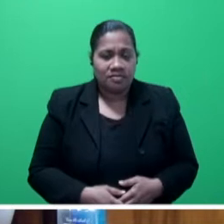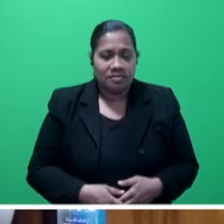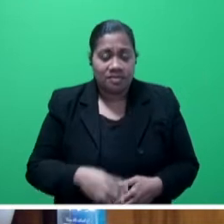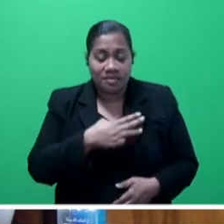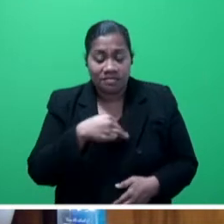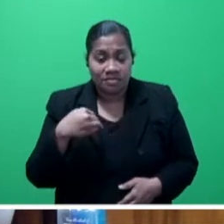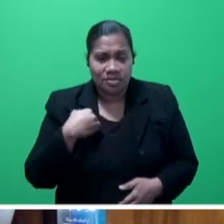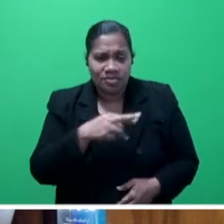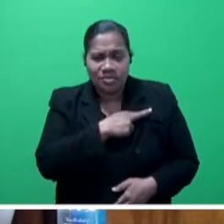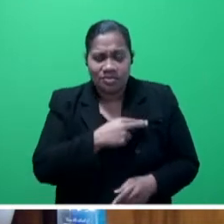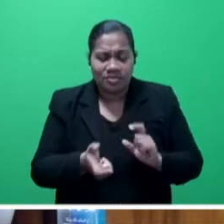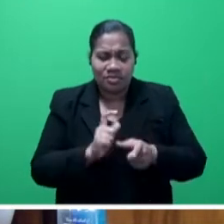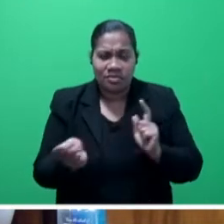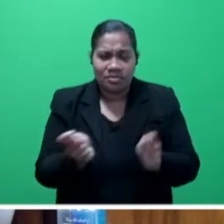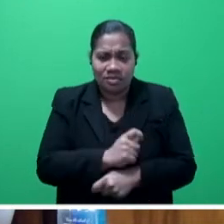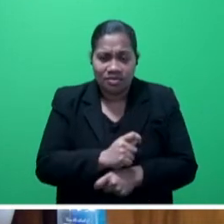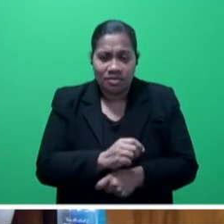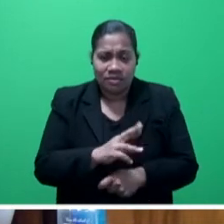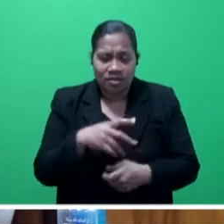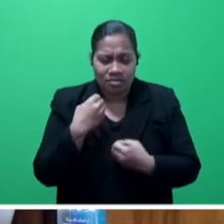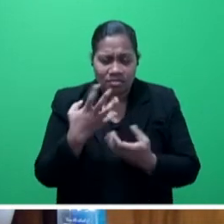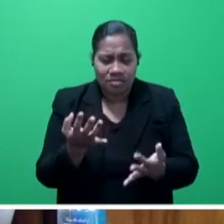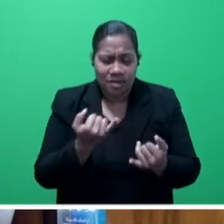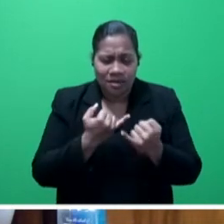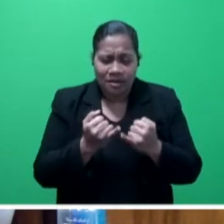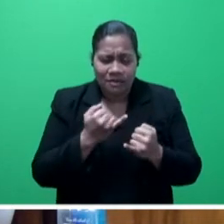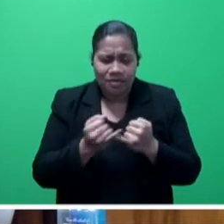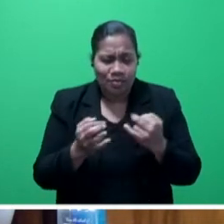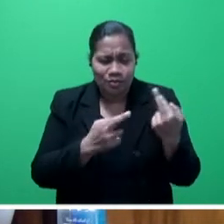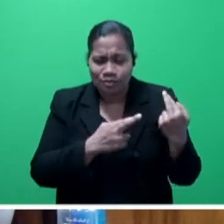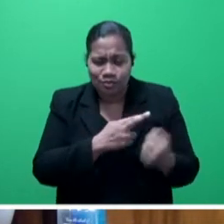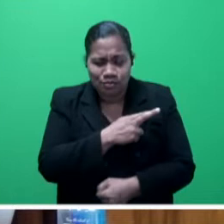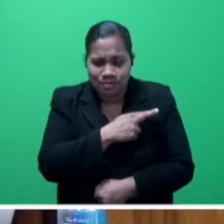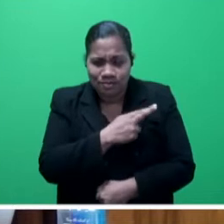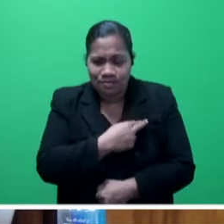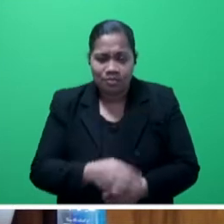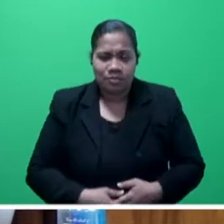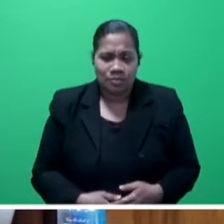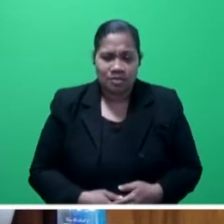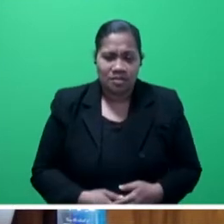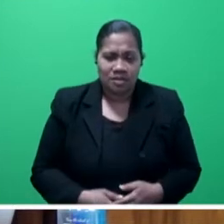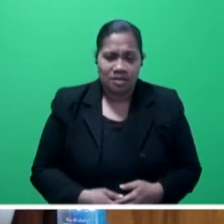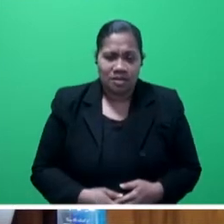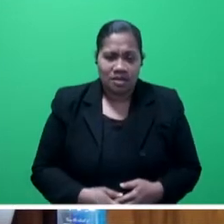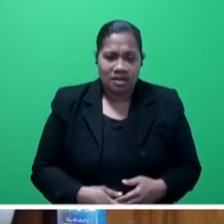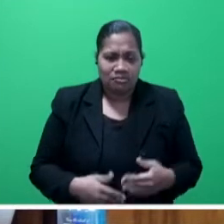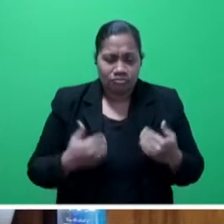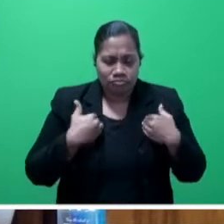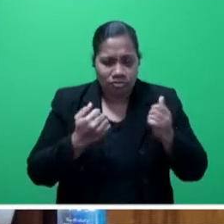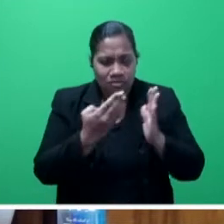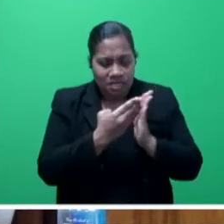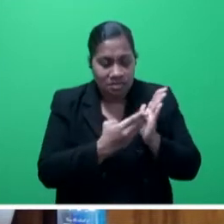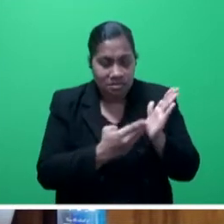change for delivering a very comprehensive, responsible, prudent and well thought out national budget for financial